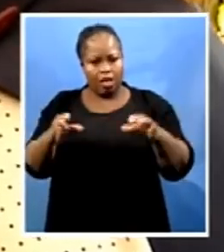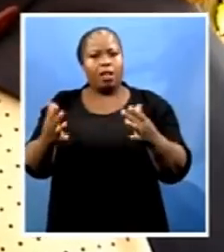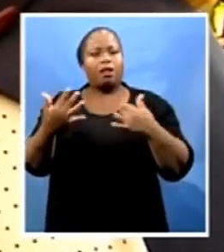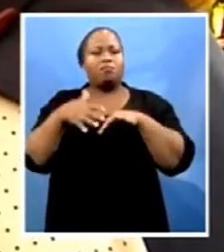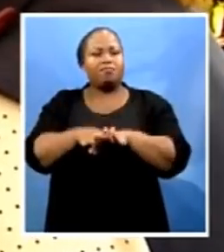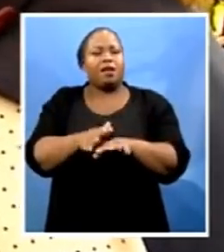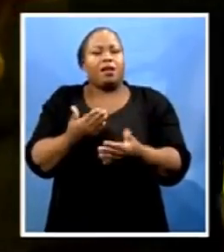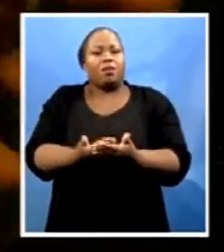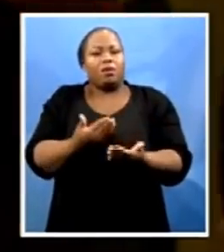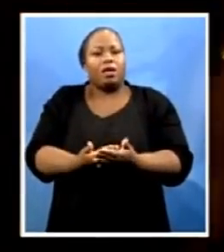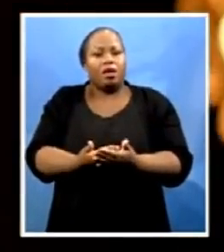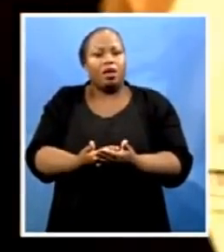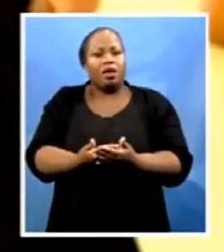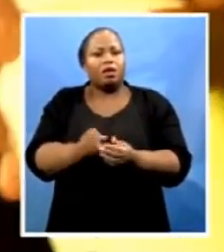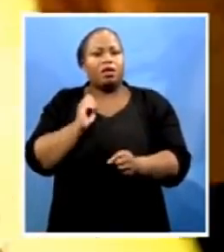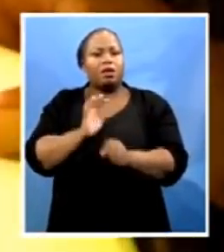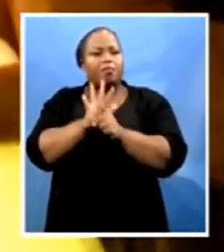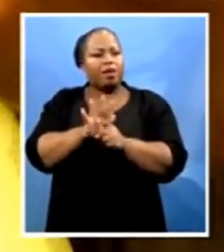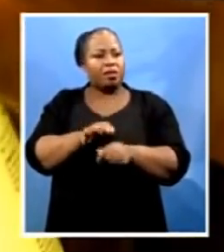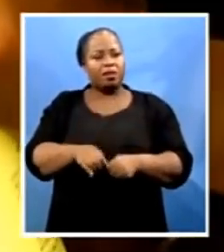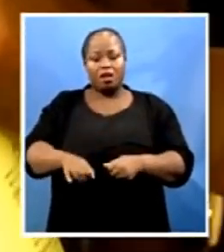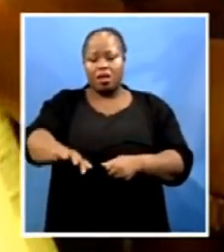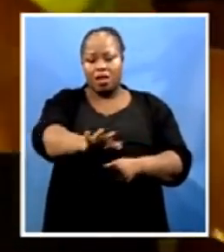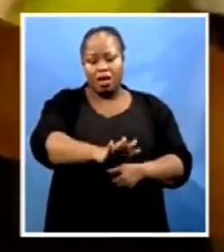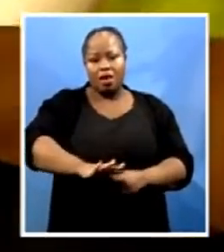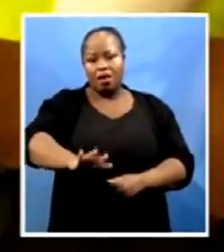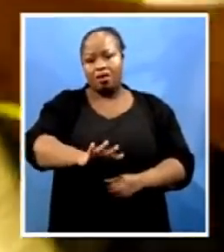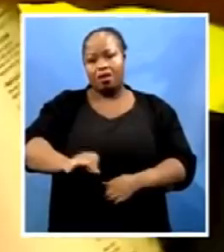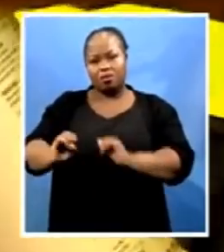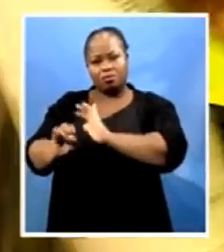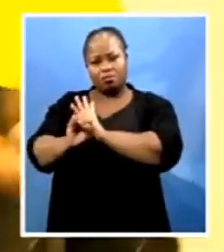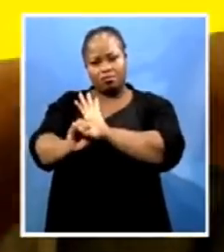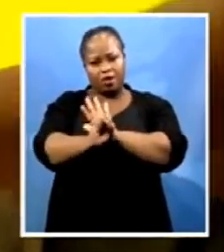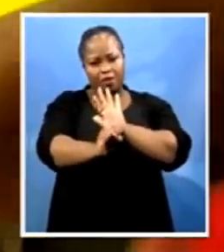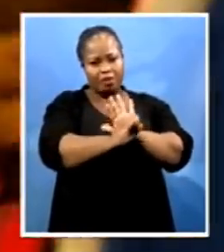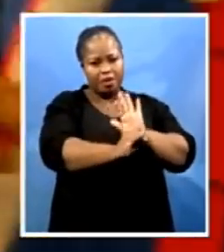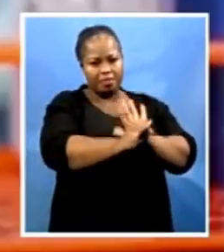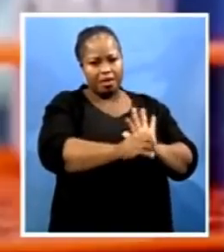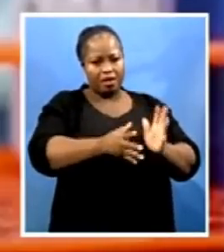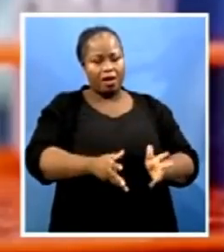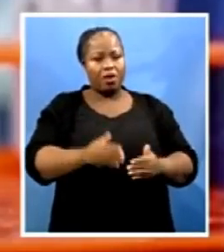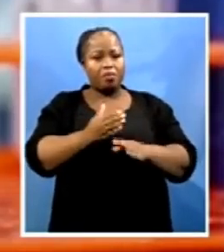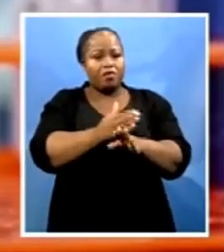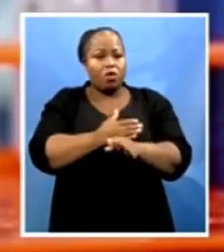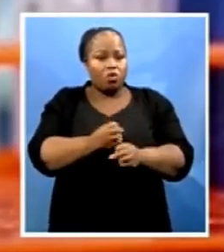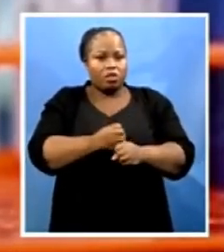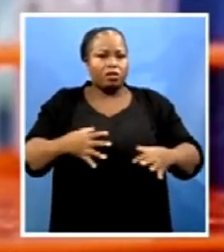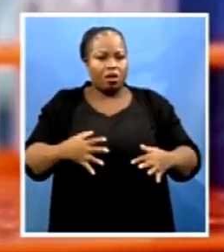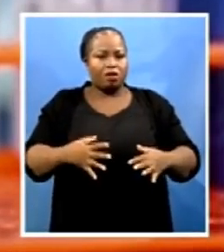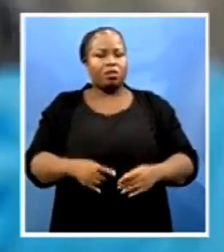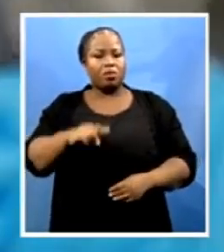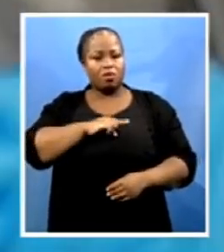have identified in the primary phase of this pandemic as requiring focus and